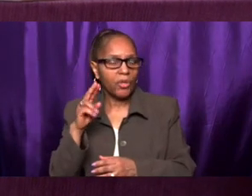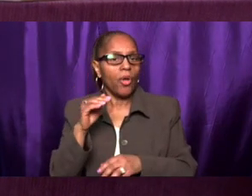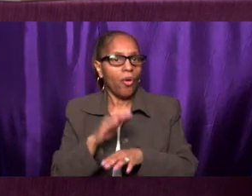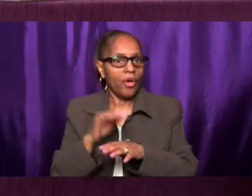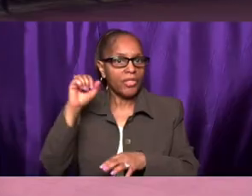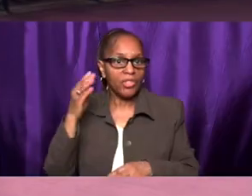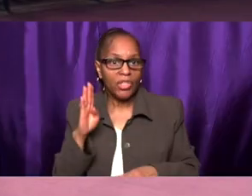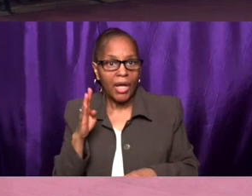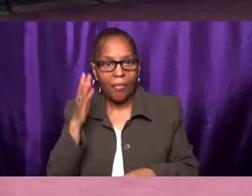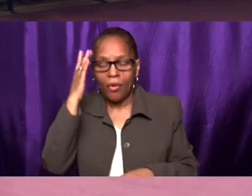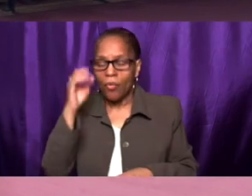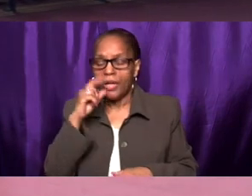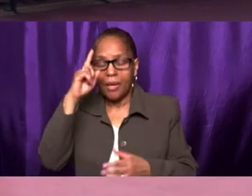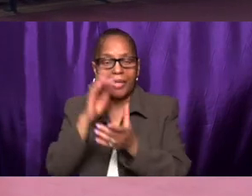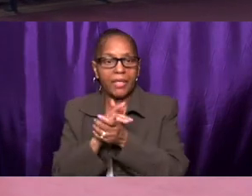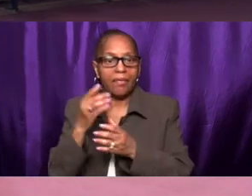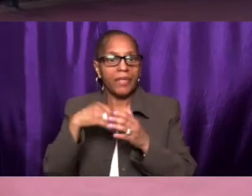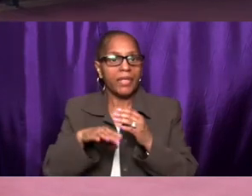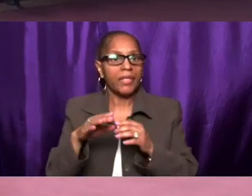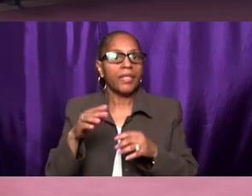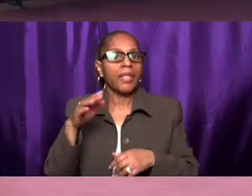in mentorship in the kingdom?